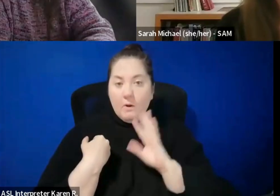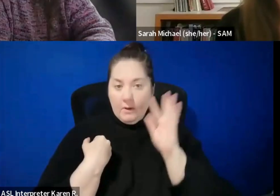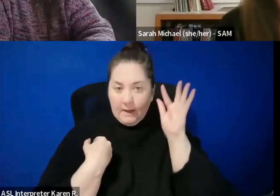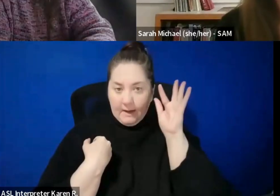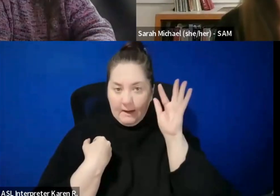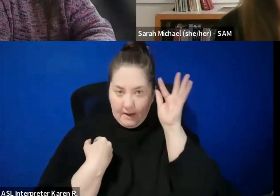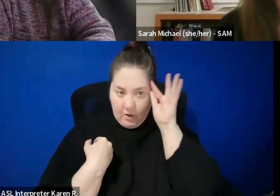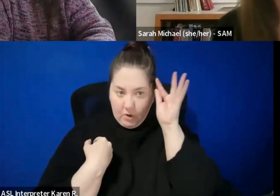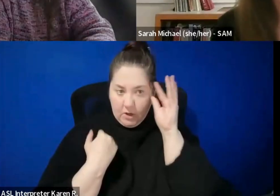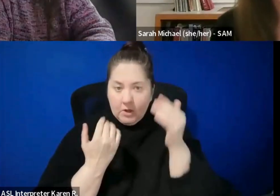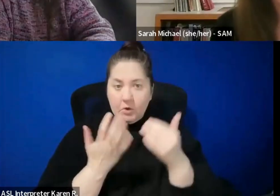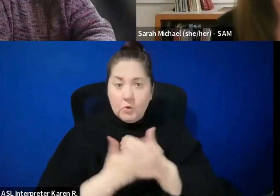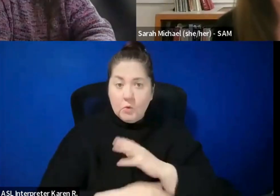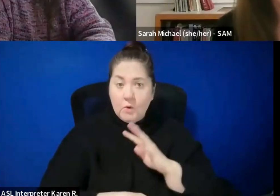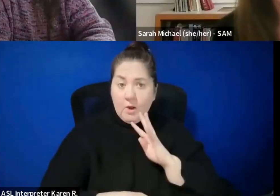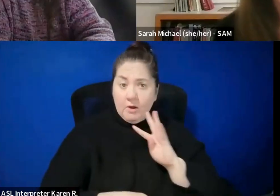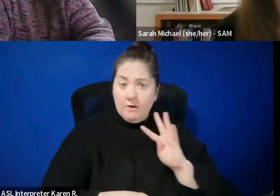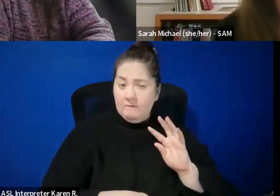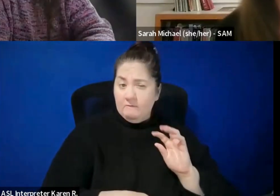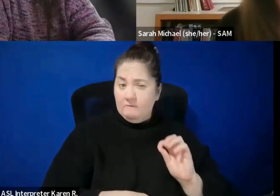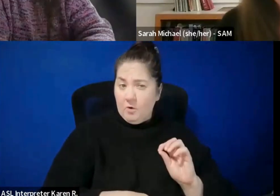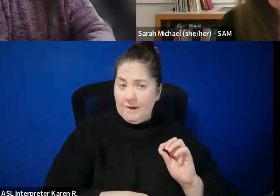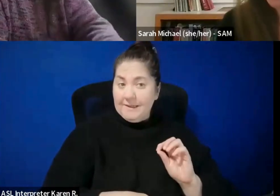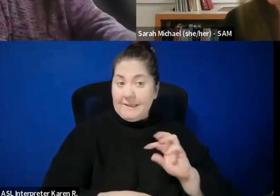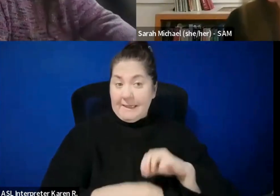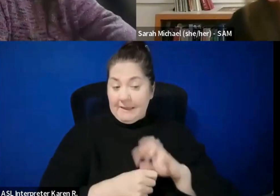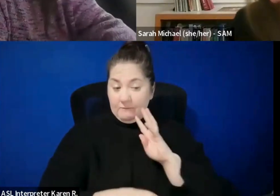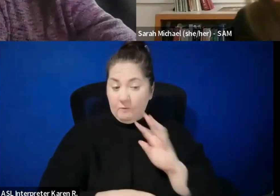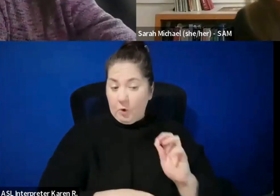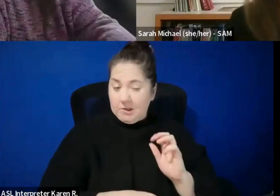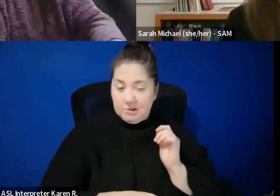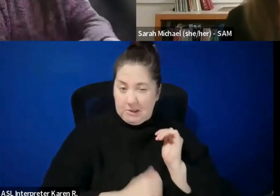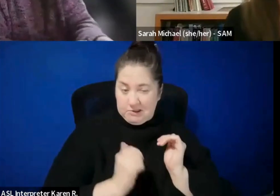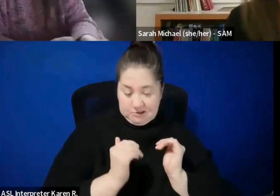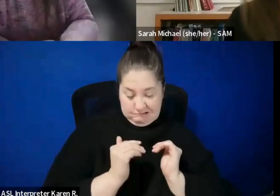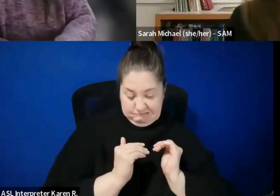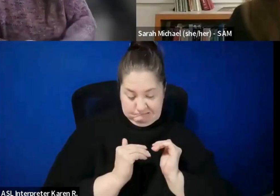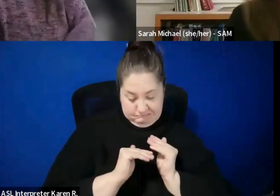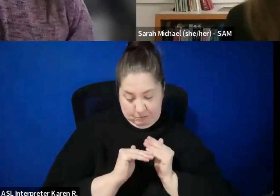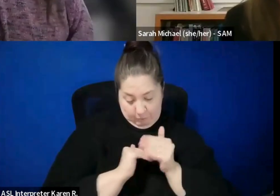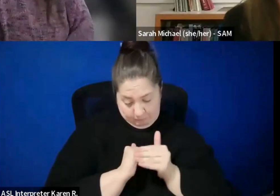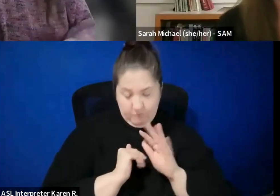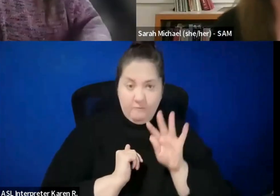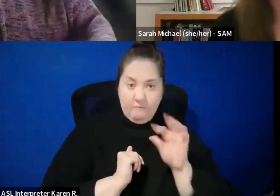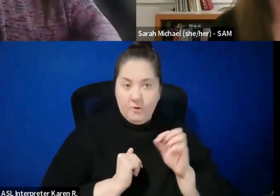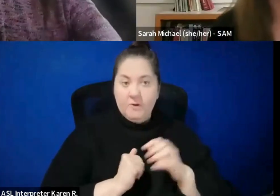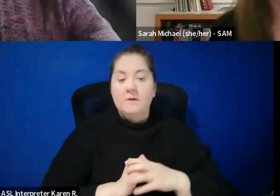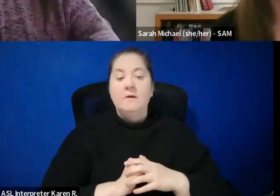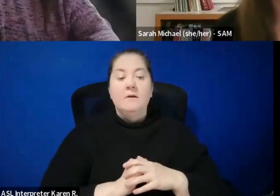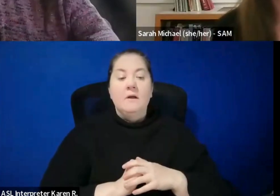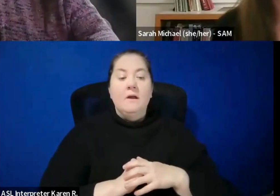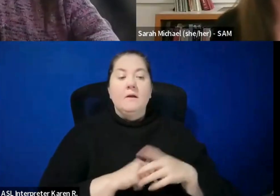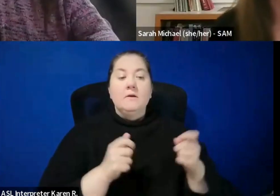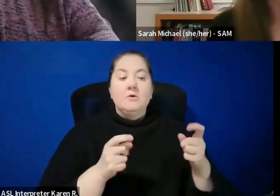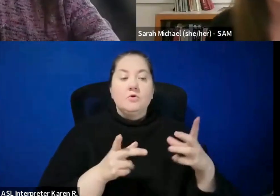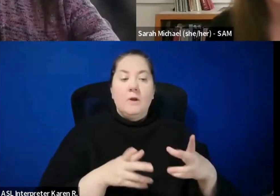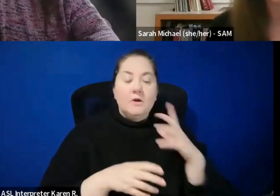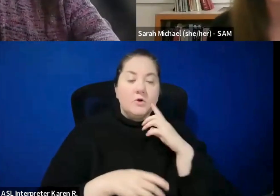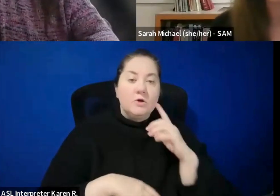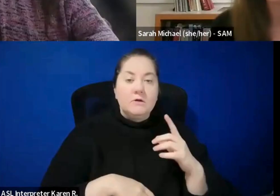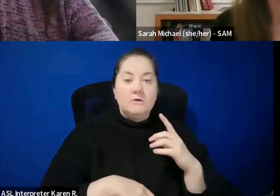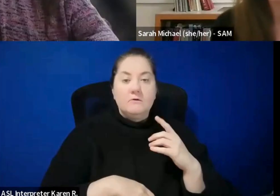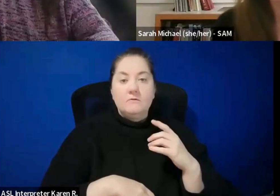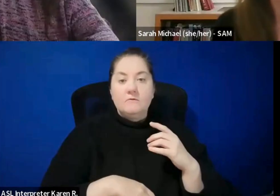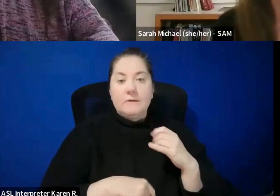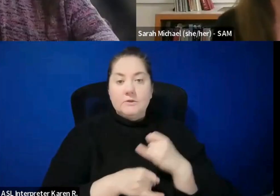I'm new to being 40, so I'm not sure I'm ready to say I'm in my 40s, but glad to be with you today. I am the Director of Institutional Giving